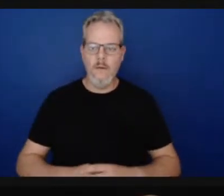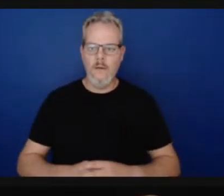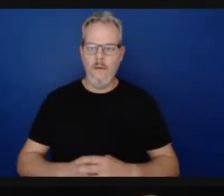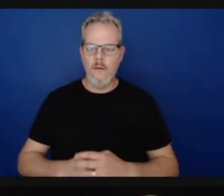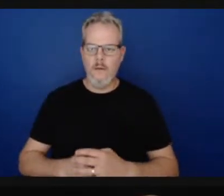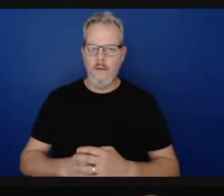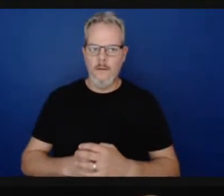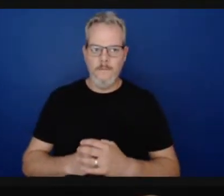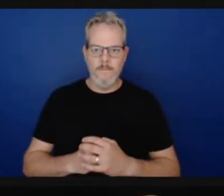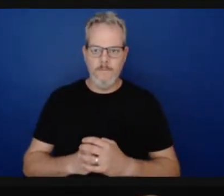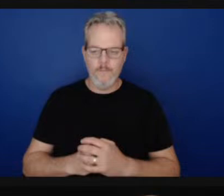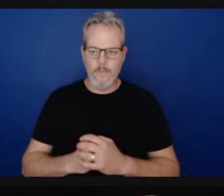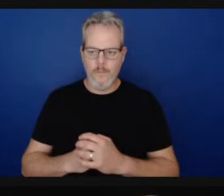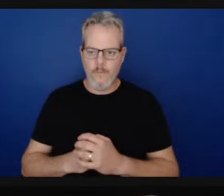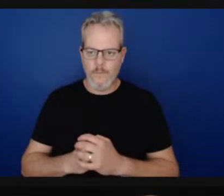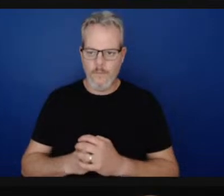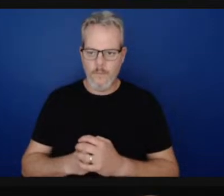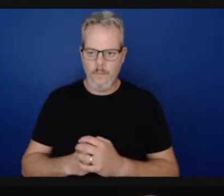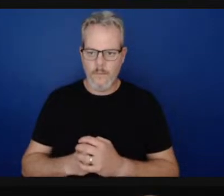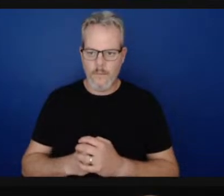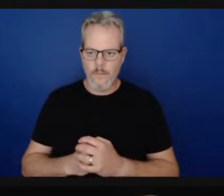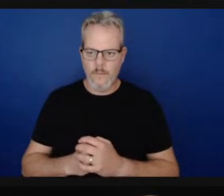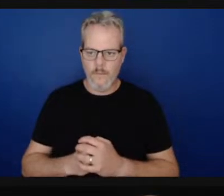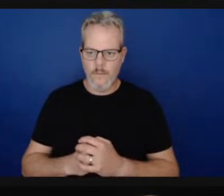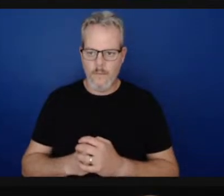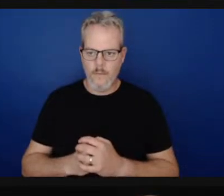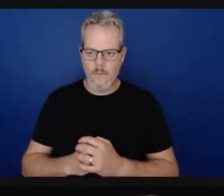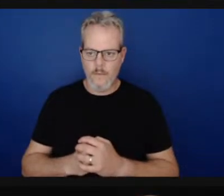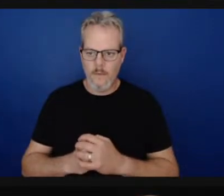northwest, and B is to the southeast.